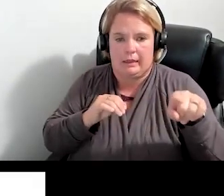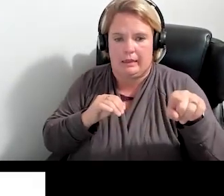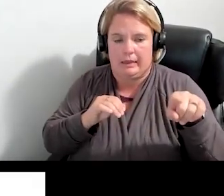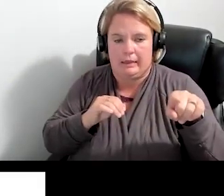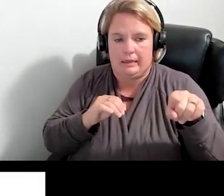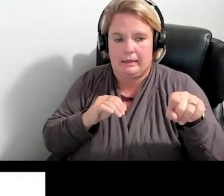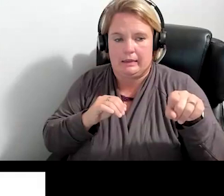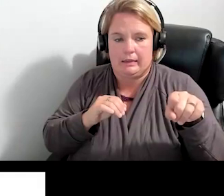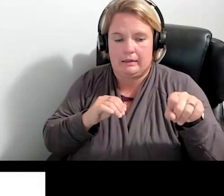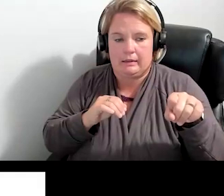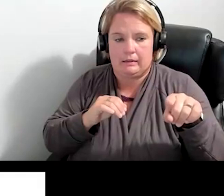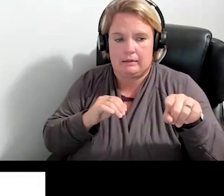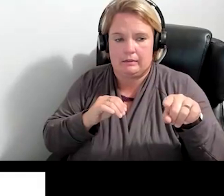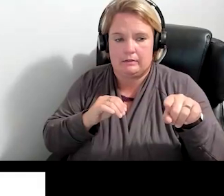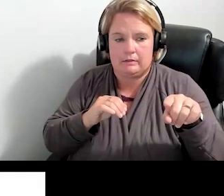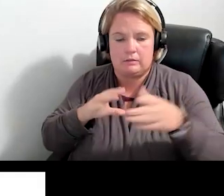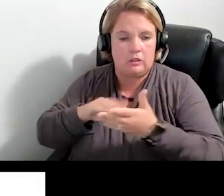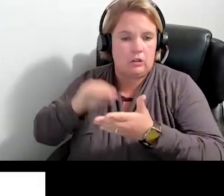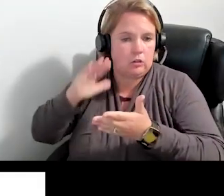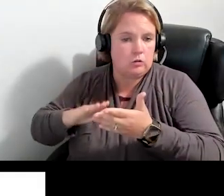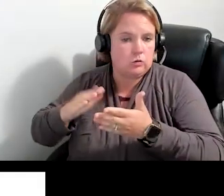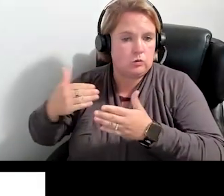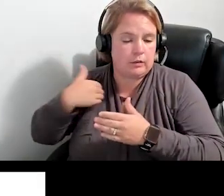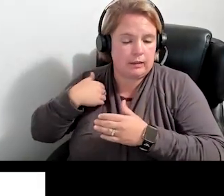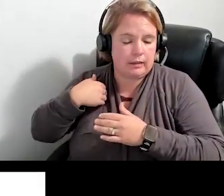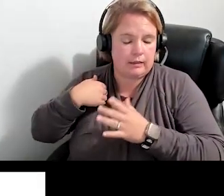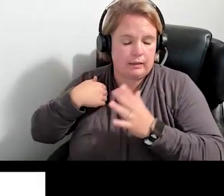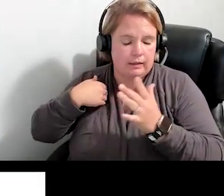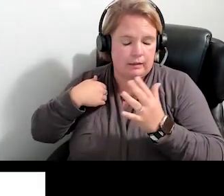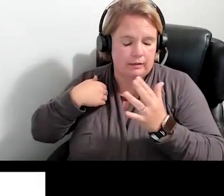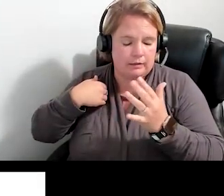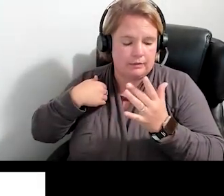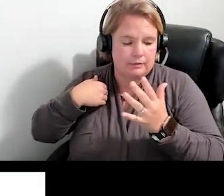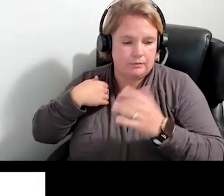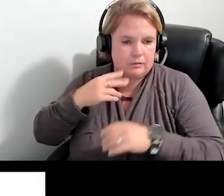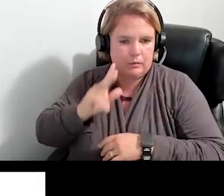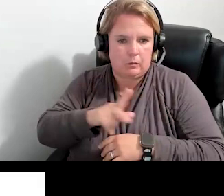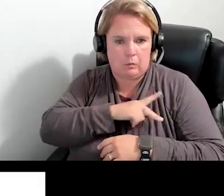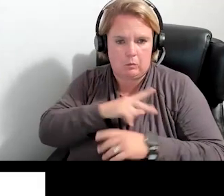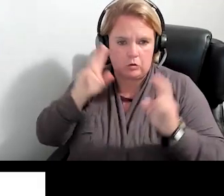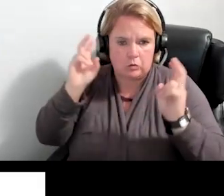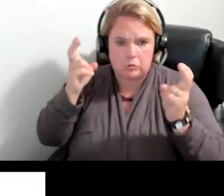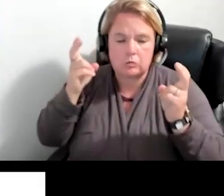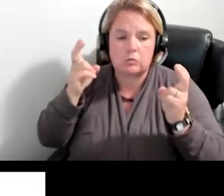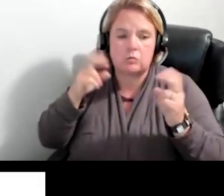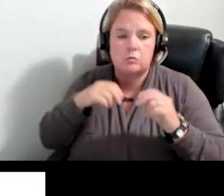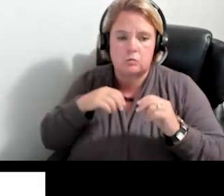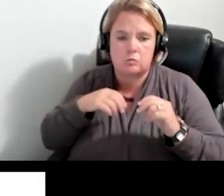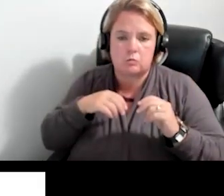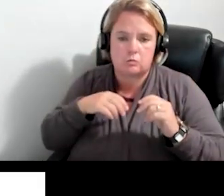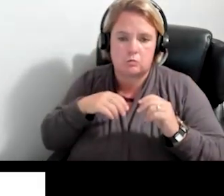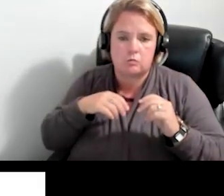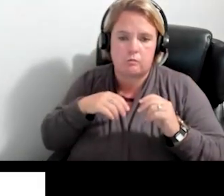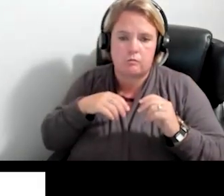was the student had a personal issue that it was almost